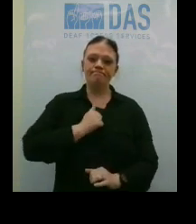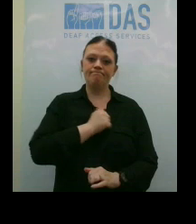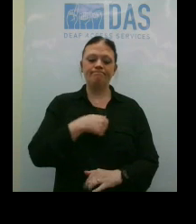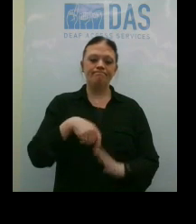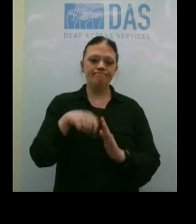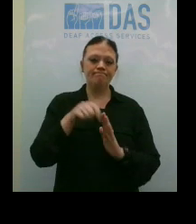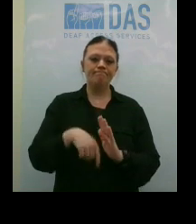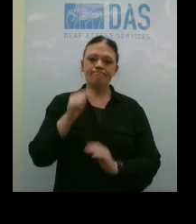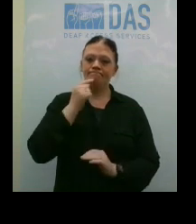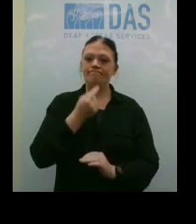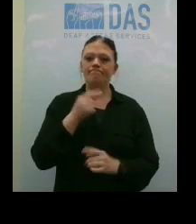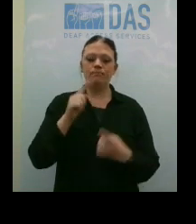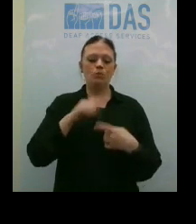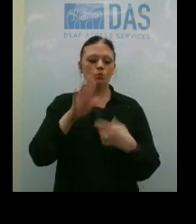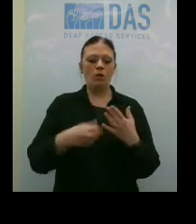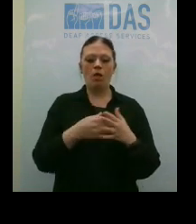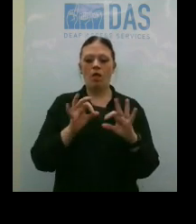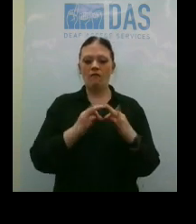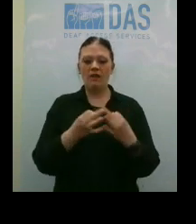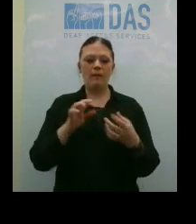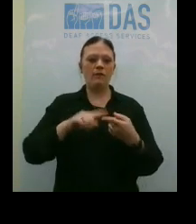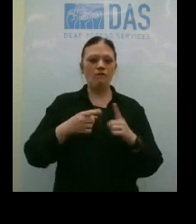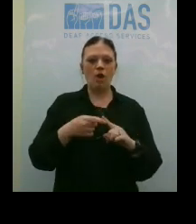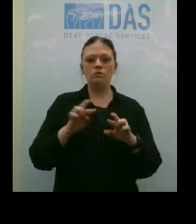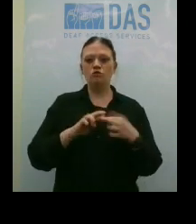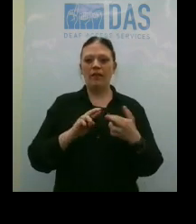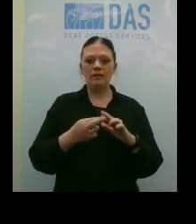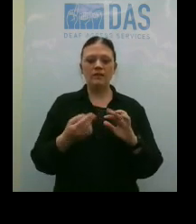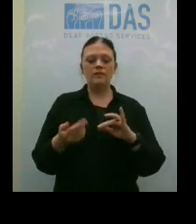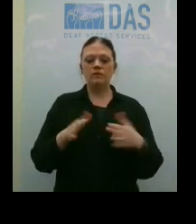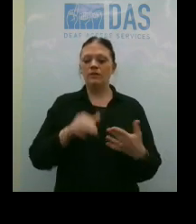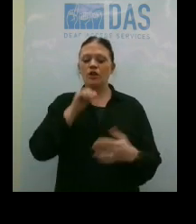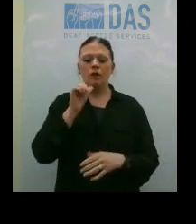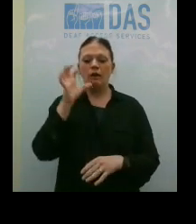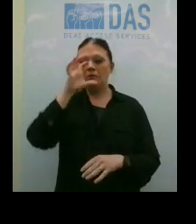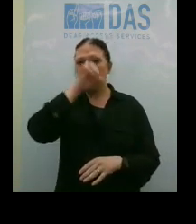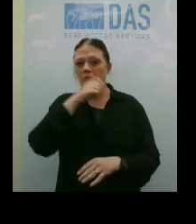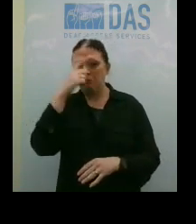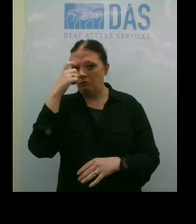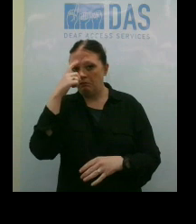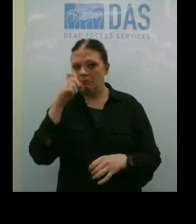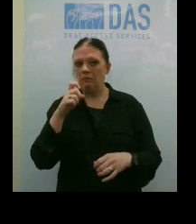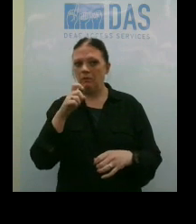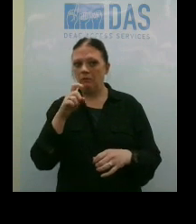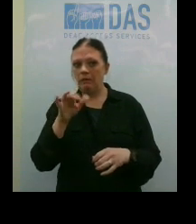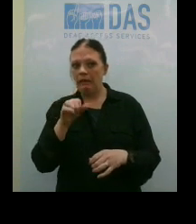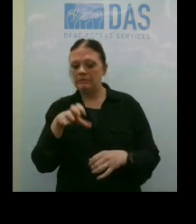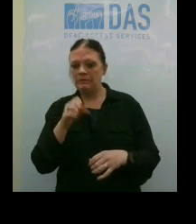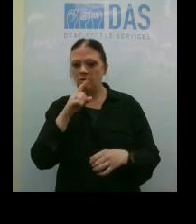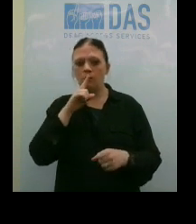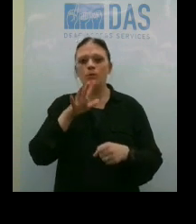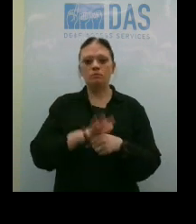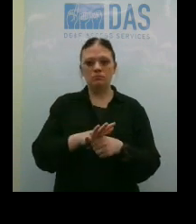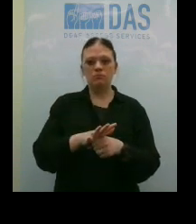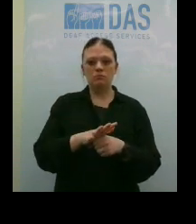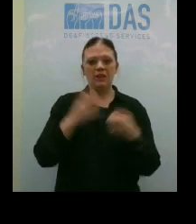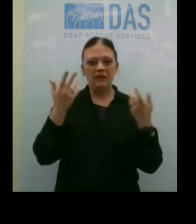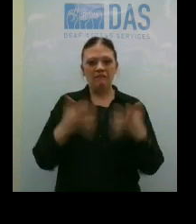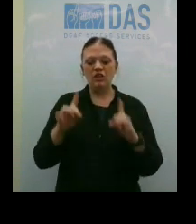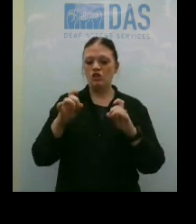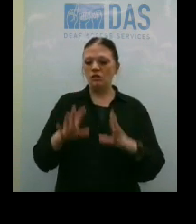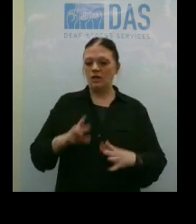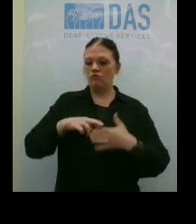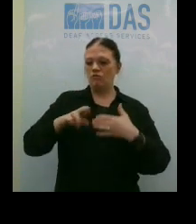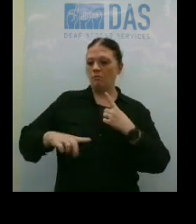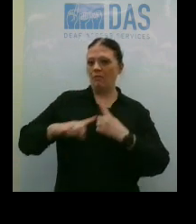families and friends of all those who've died. These are not presumed cases. These are confirmed cases. These individuals had tested positive